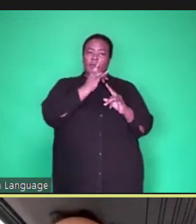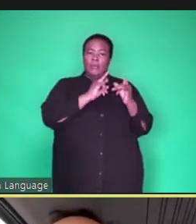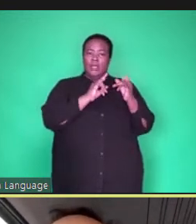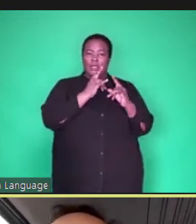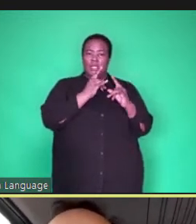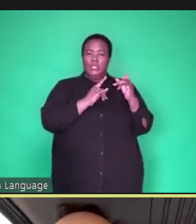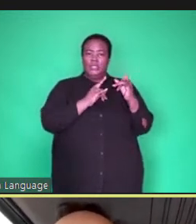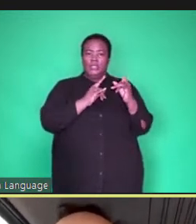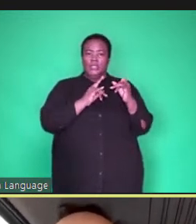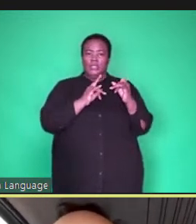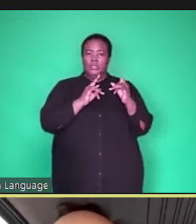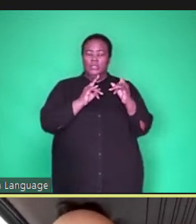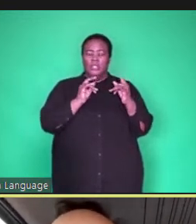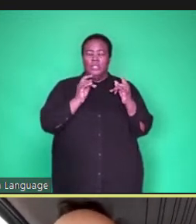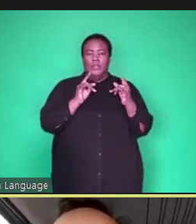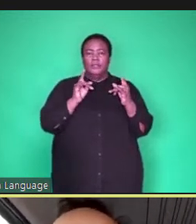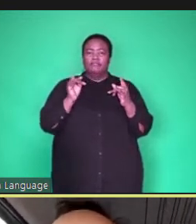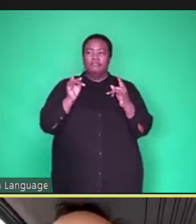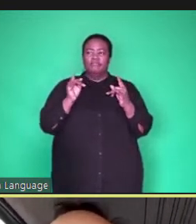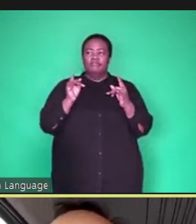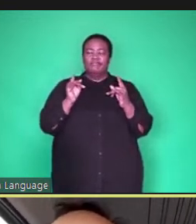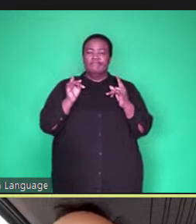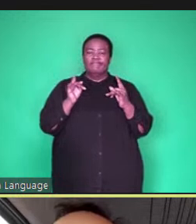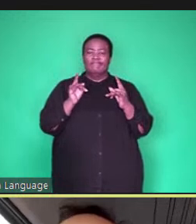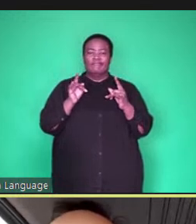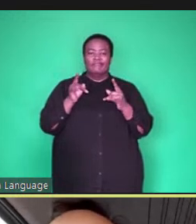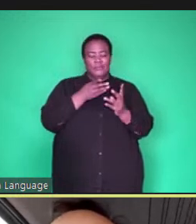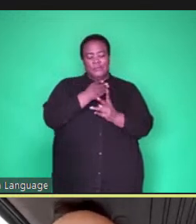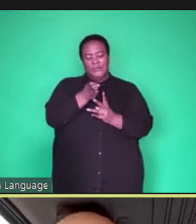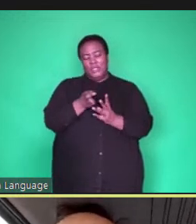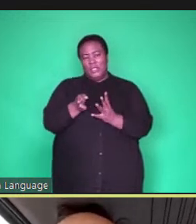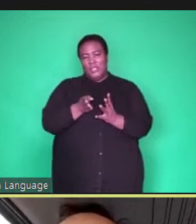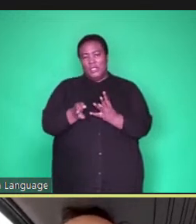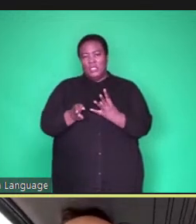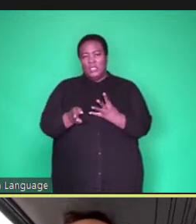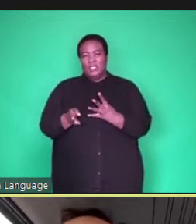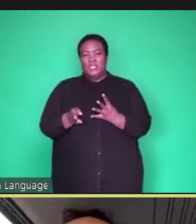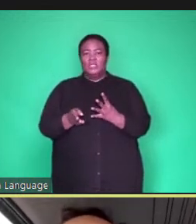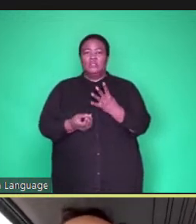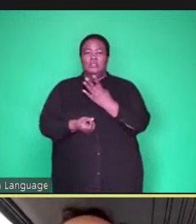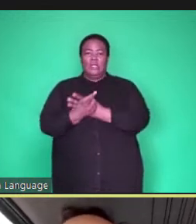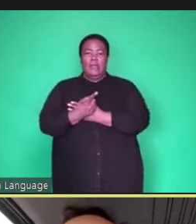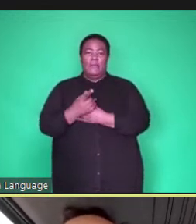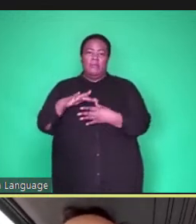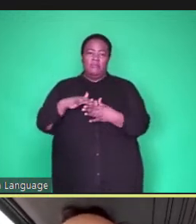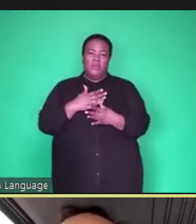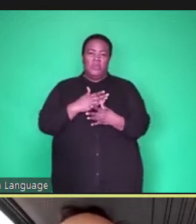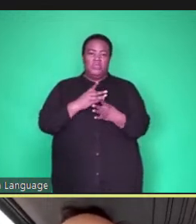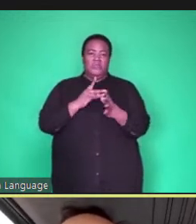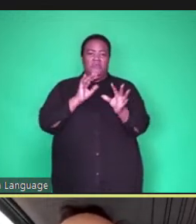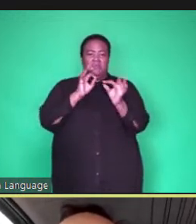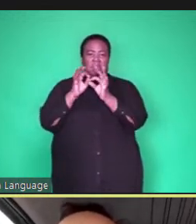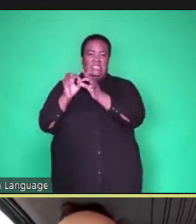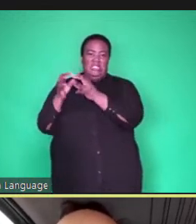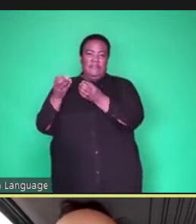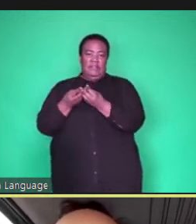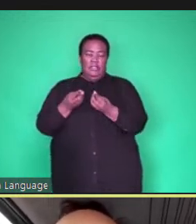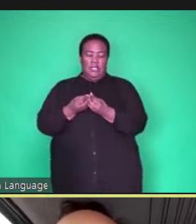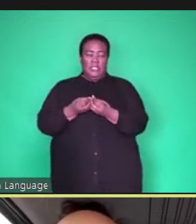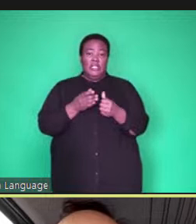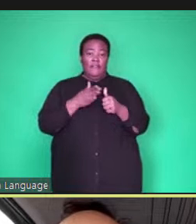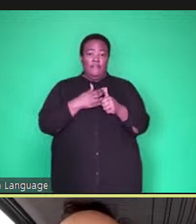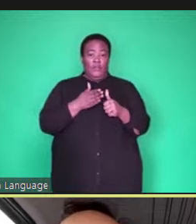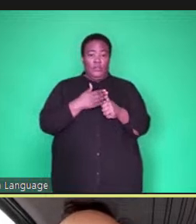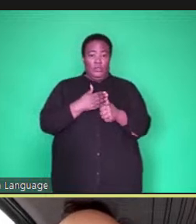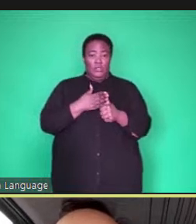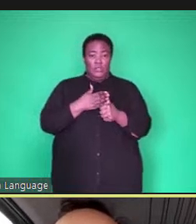dynamics are the interplay of several factors. First, there's the